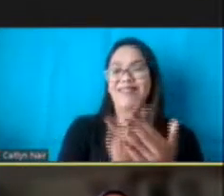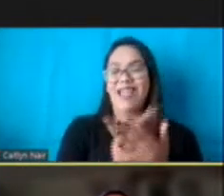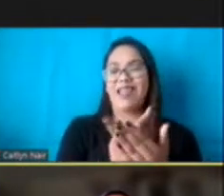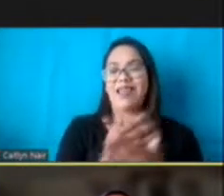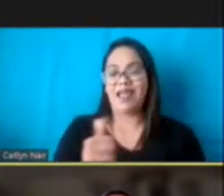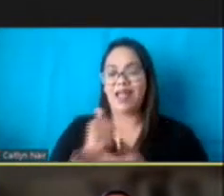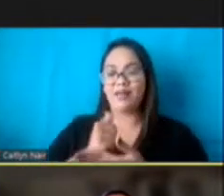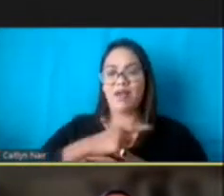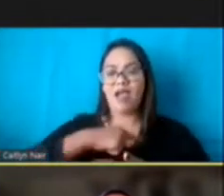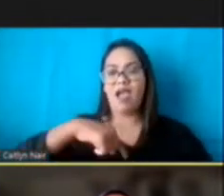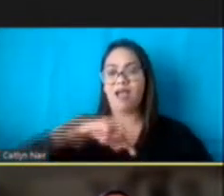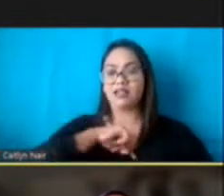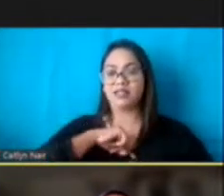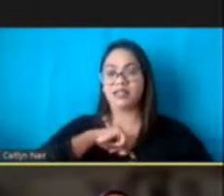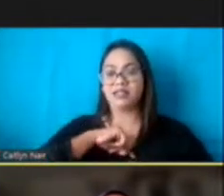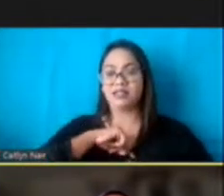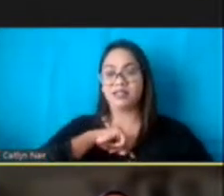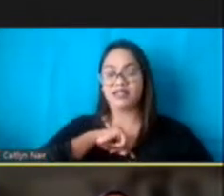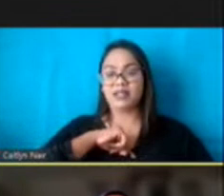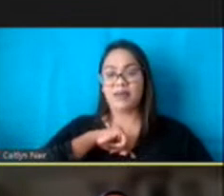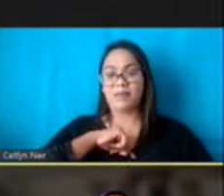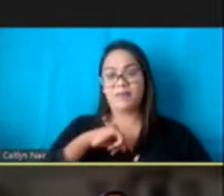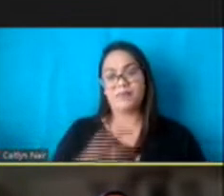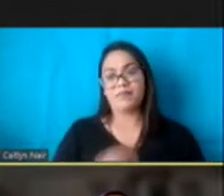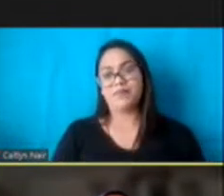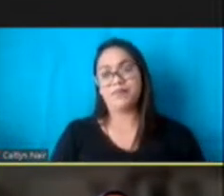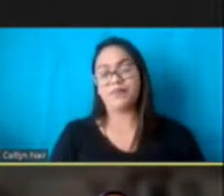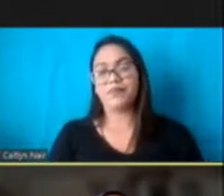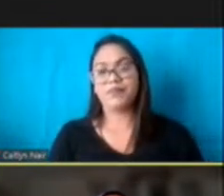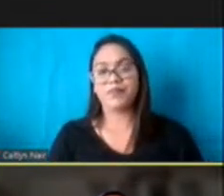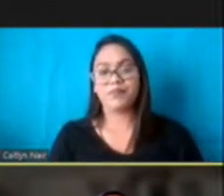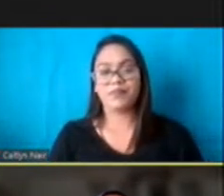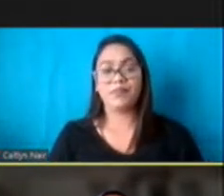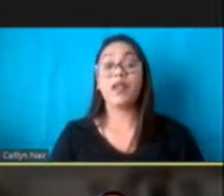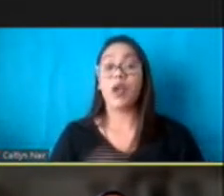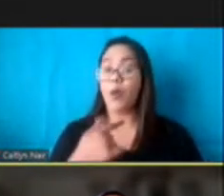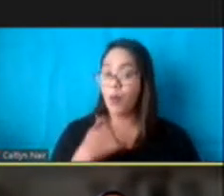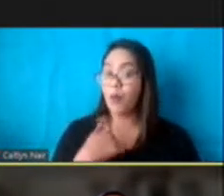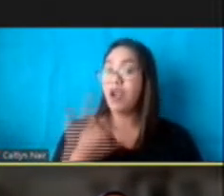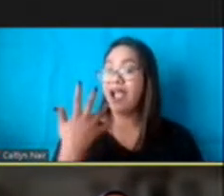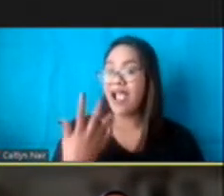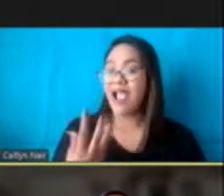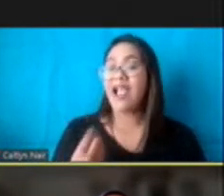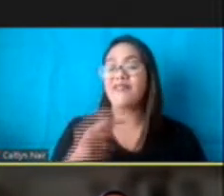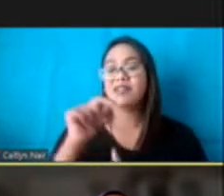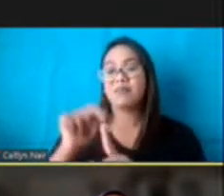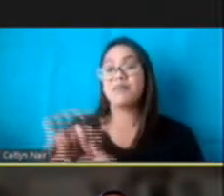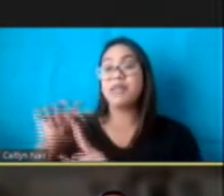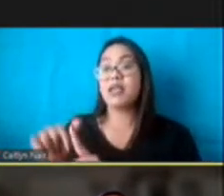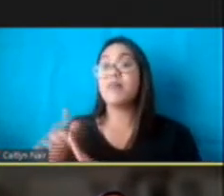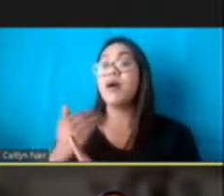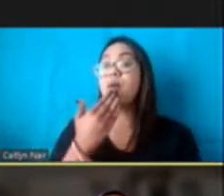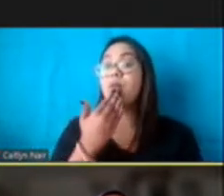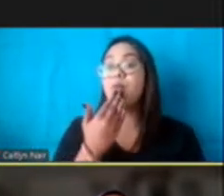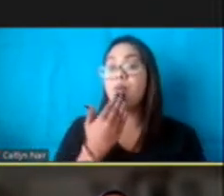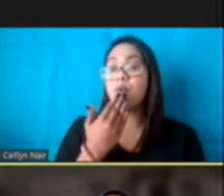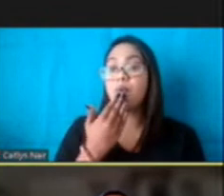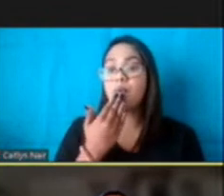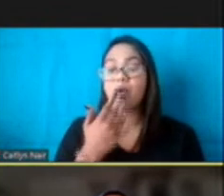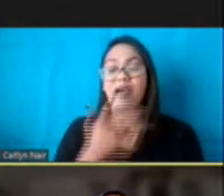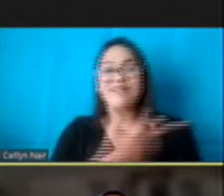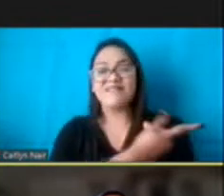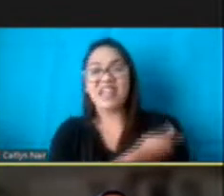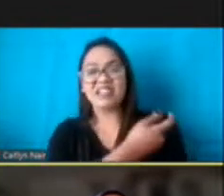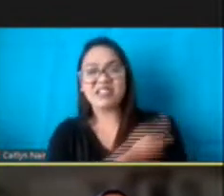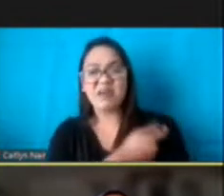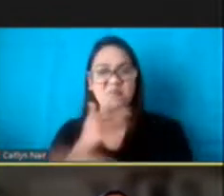well. And then also important to note that there are some pockets of vulnerable people in the communities. Those that are unvaccinated,